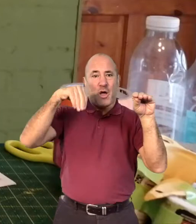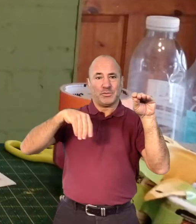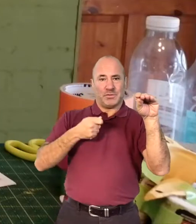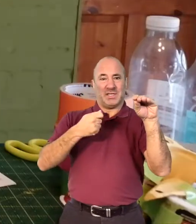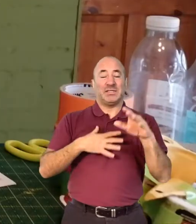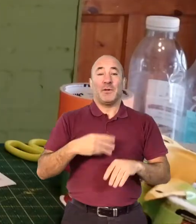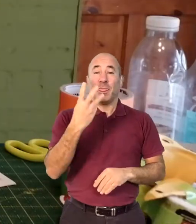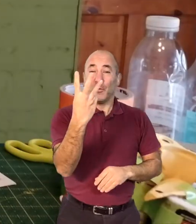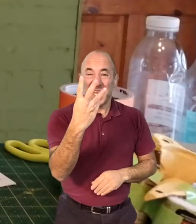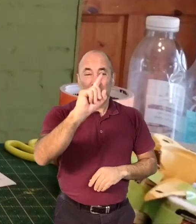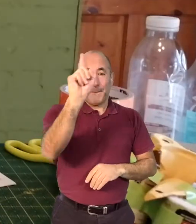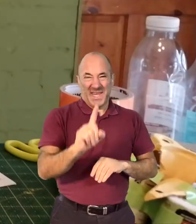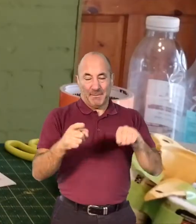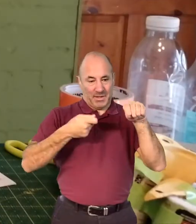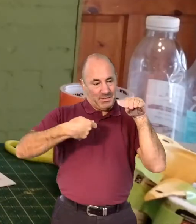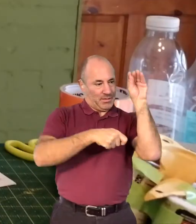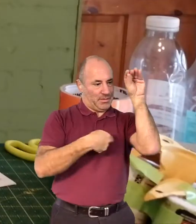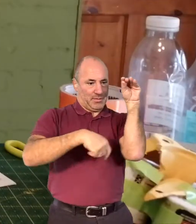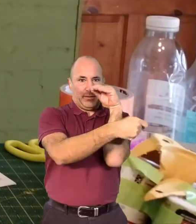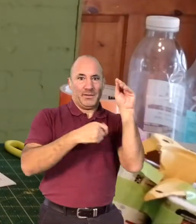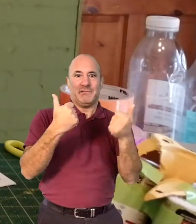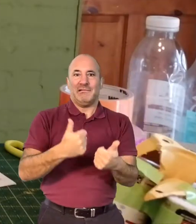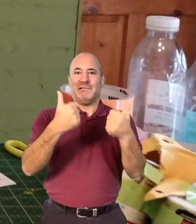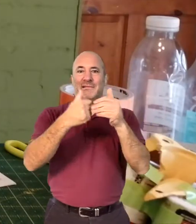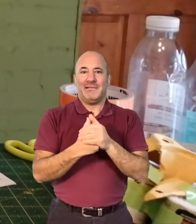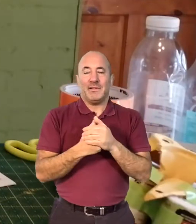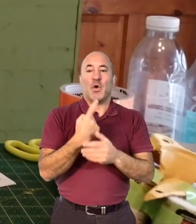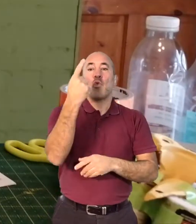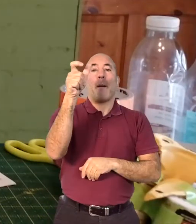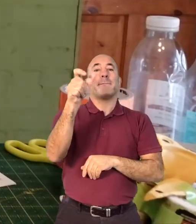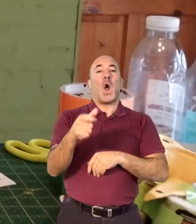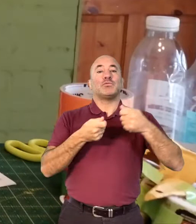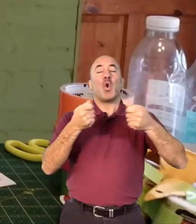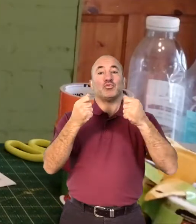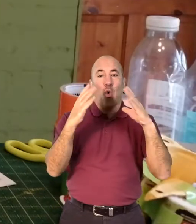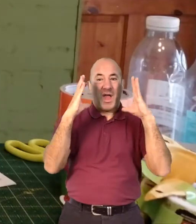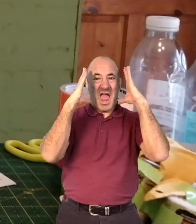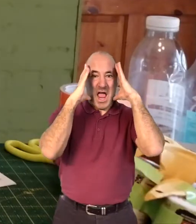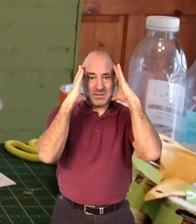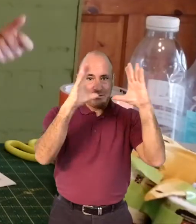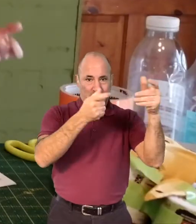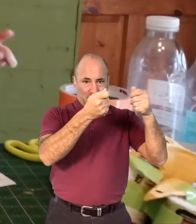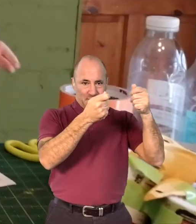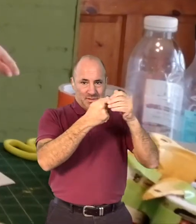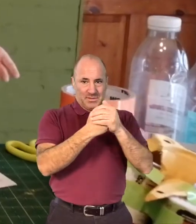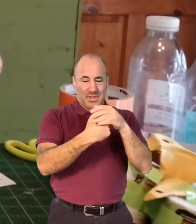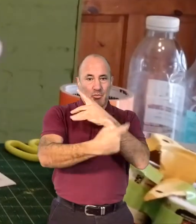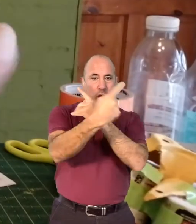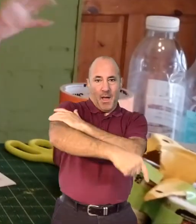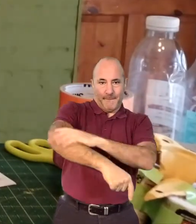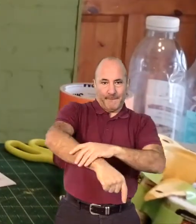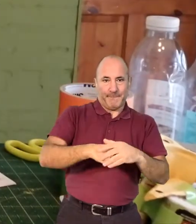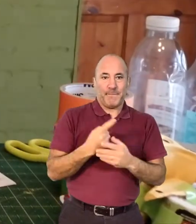externally and requires 3 people to operate successfully. 1 person on the head and an